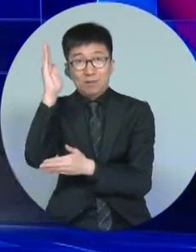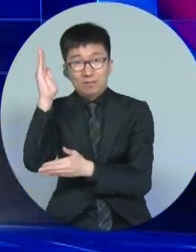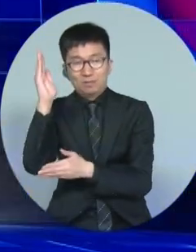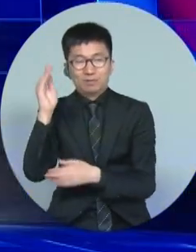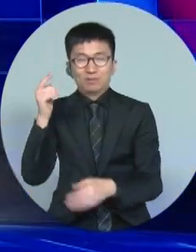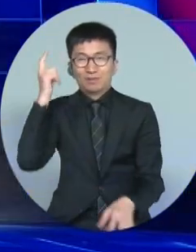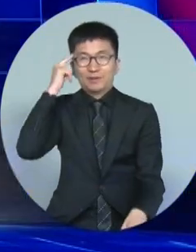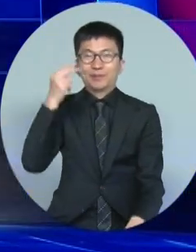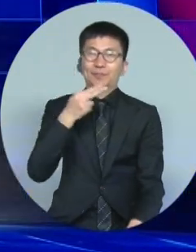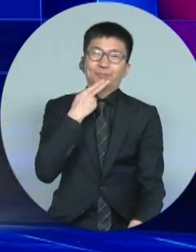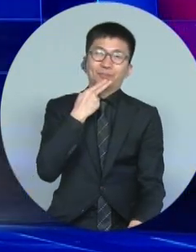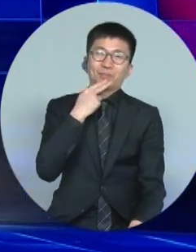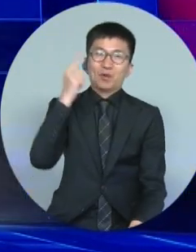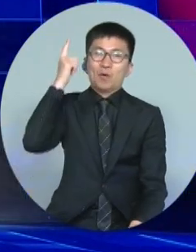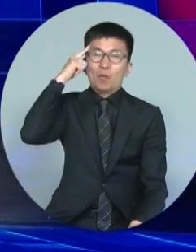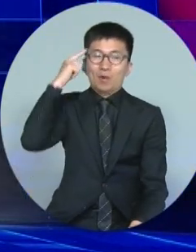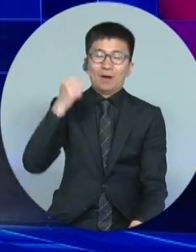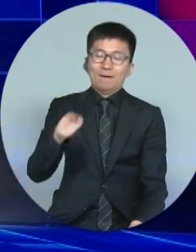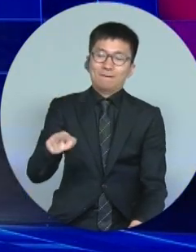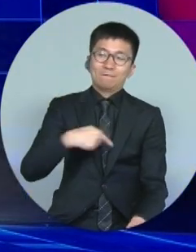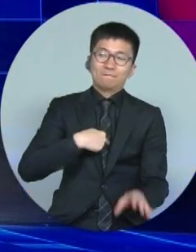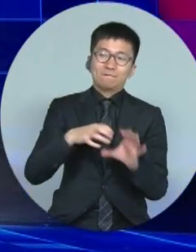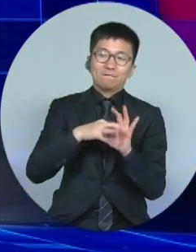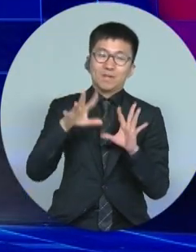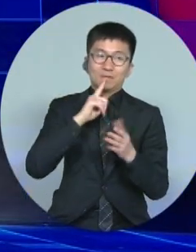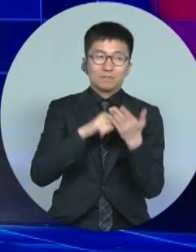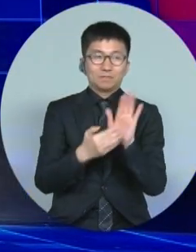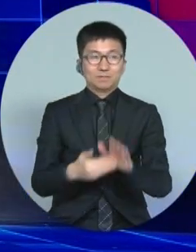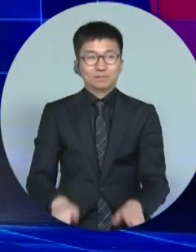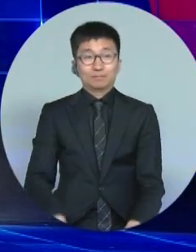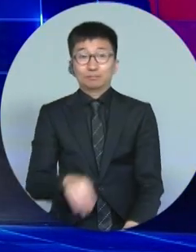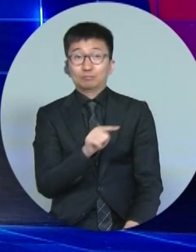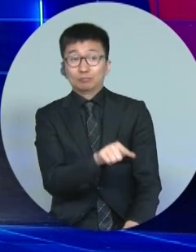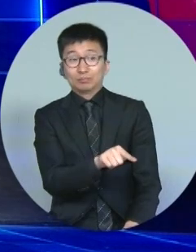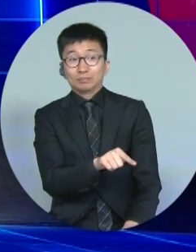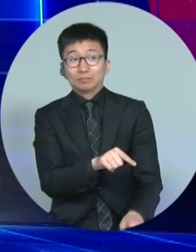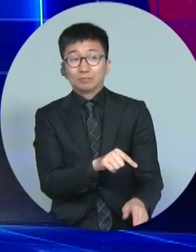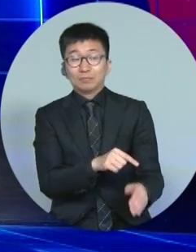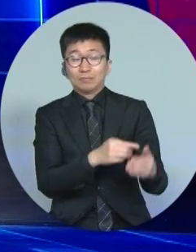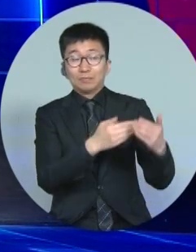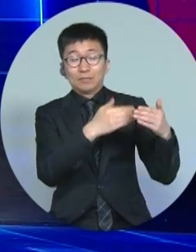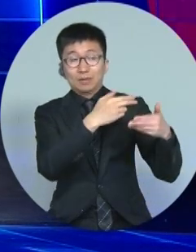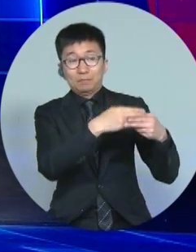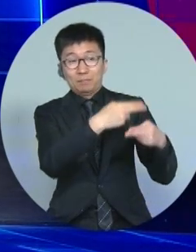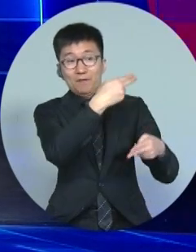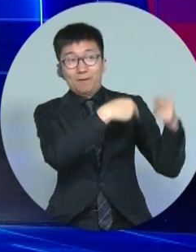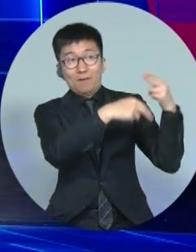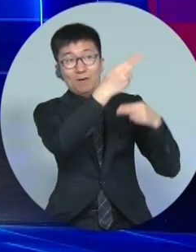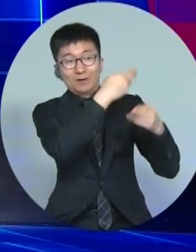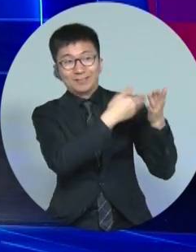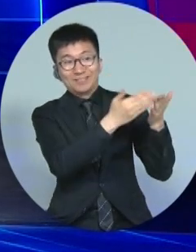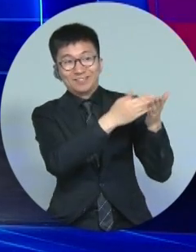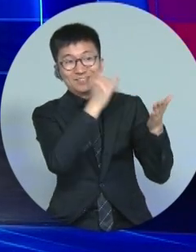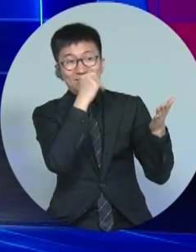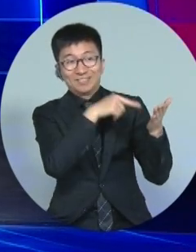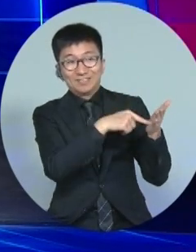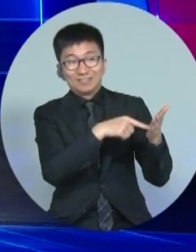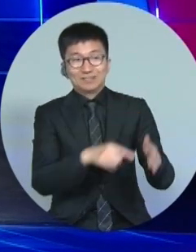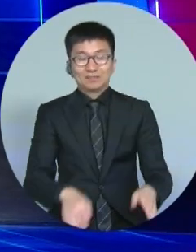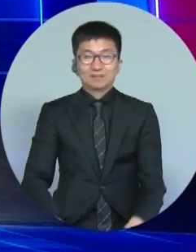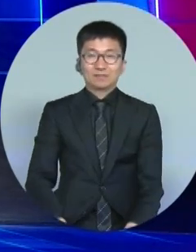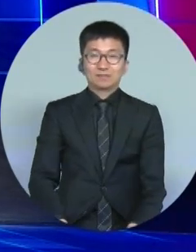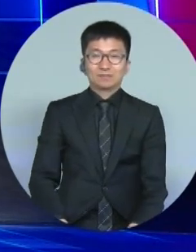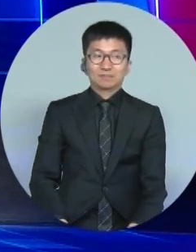interesting cartoon by a famous graffiti artist called Banksy. Many of you may know